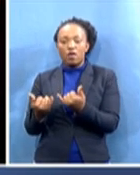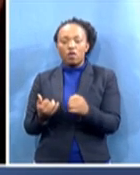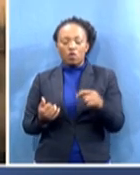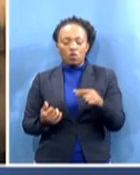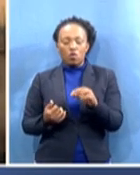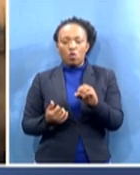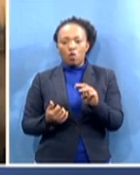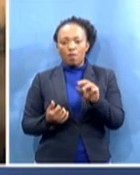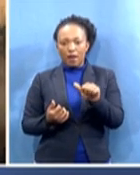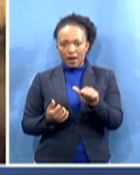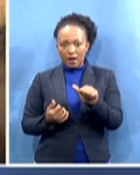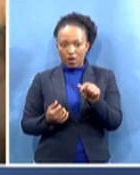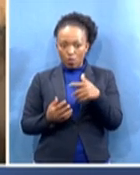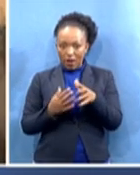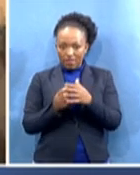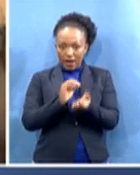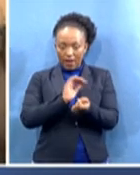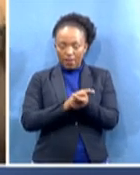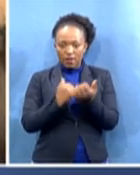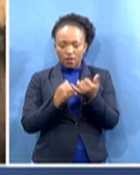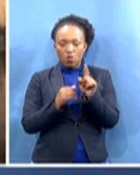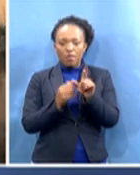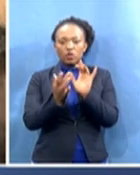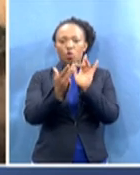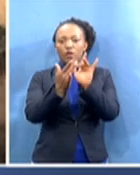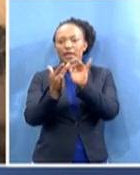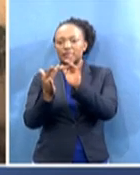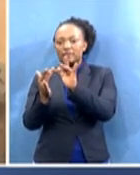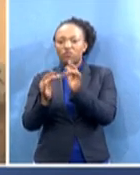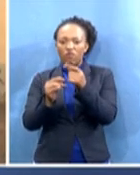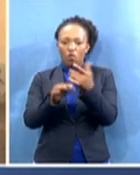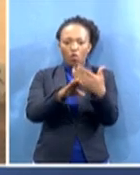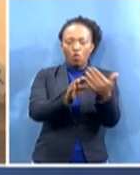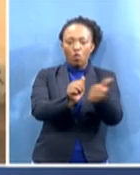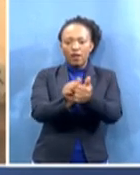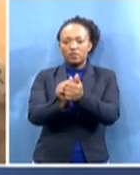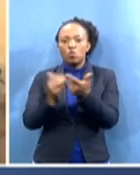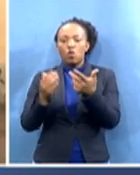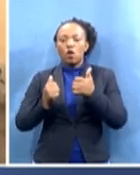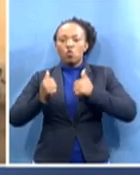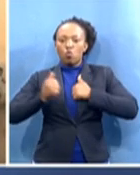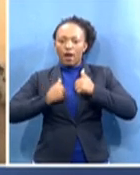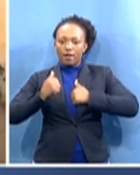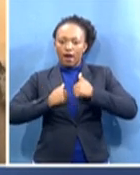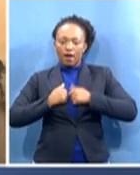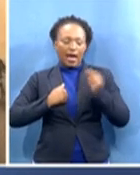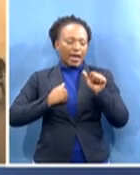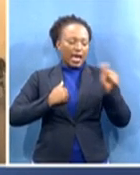touch with our colleague from Rwanda in the neighborhood because some people went there. You